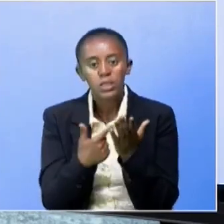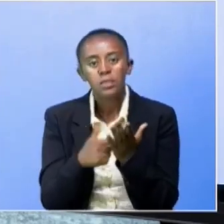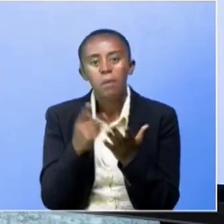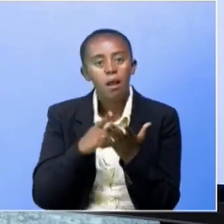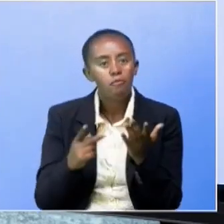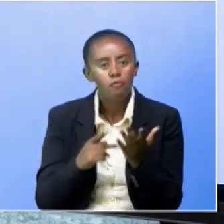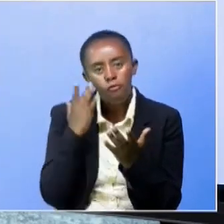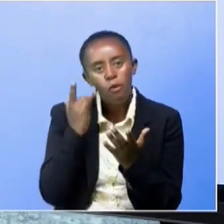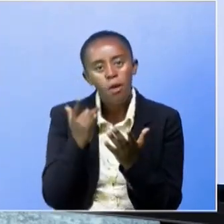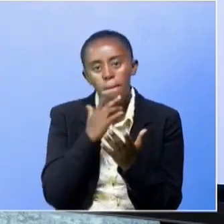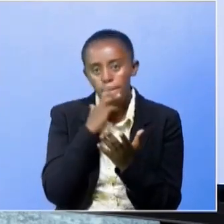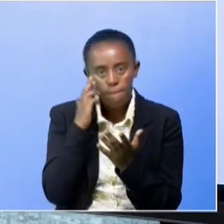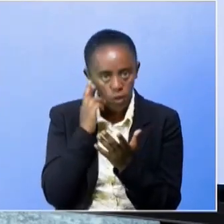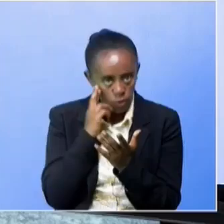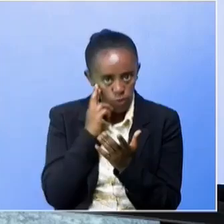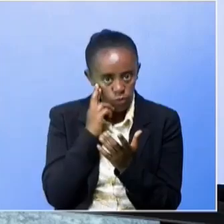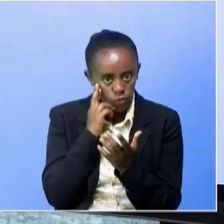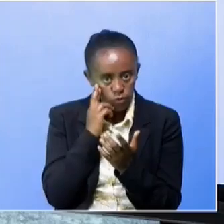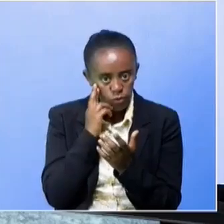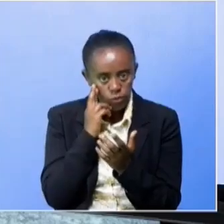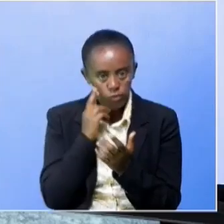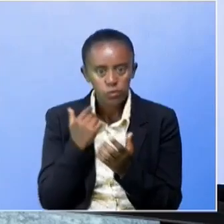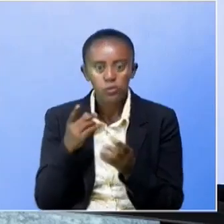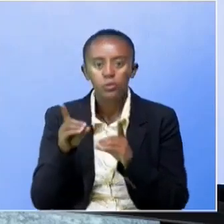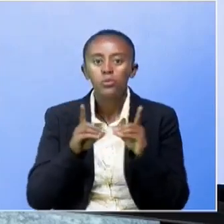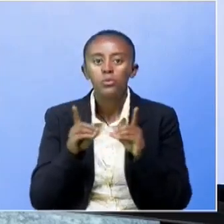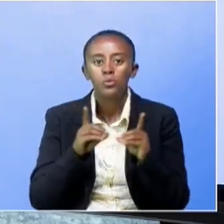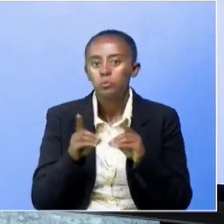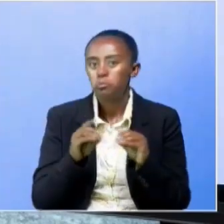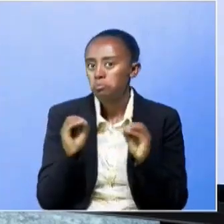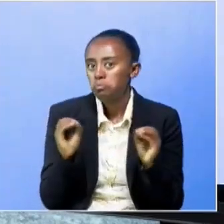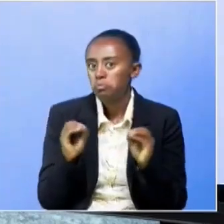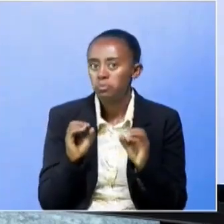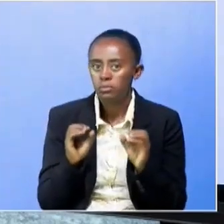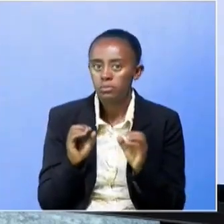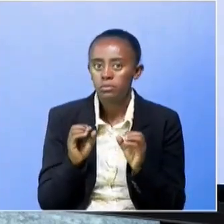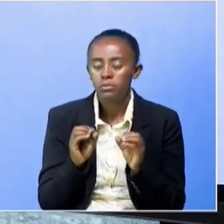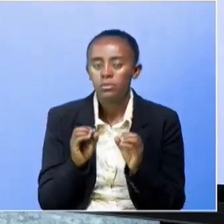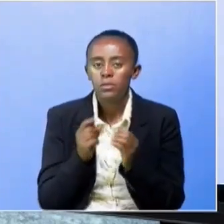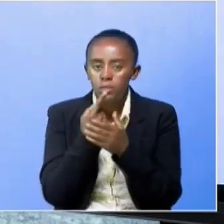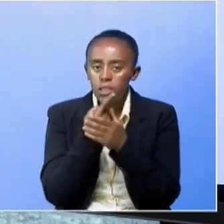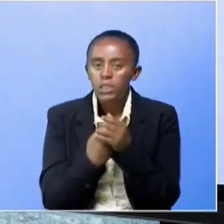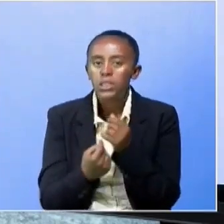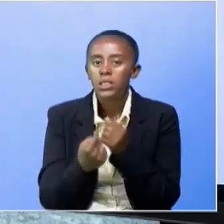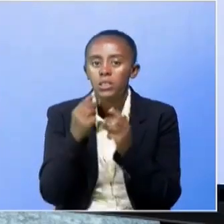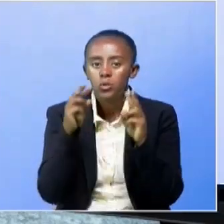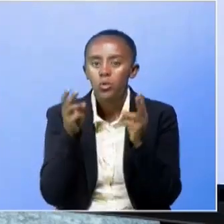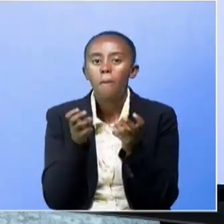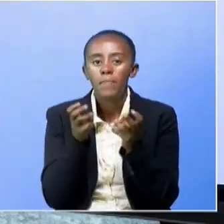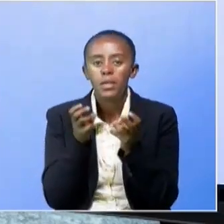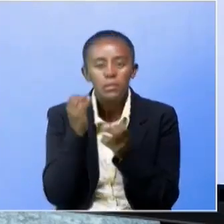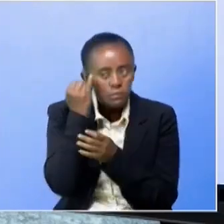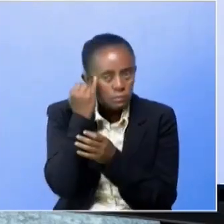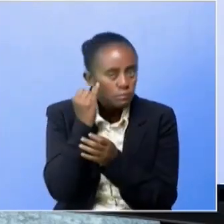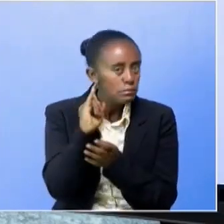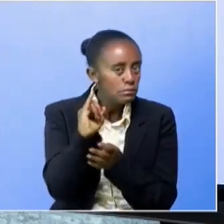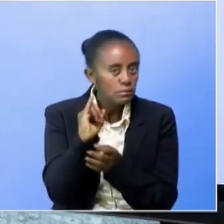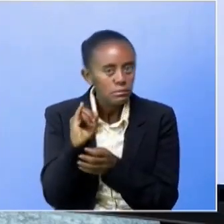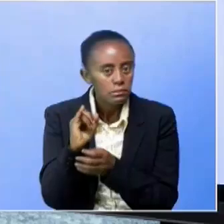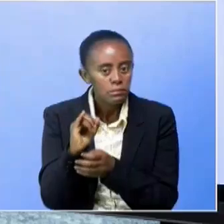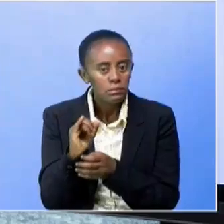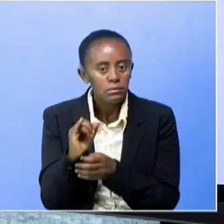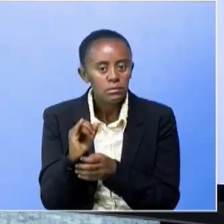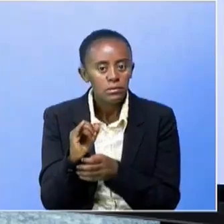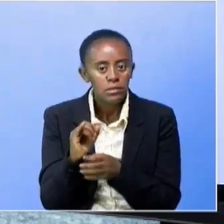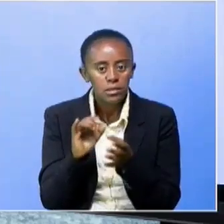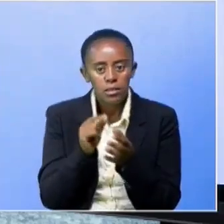paragraph? Because we don't have what? A single topic. Yes? We don't have